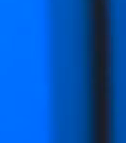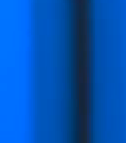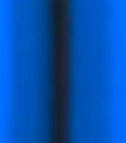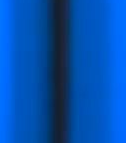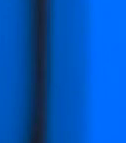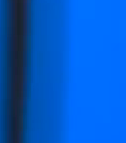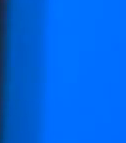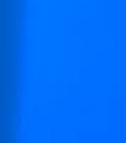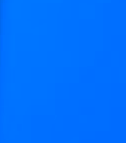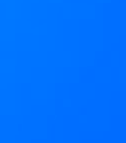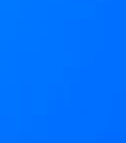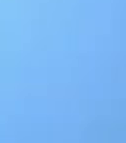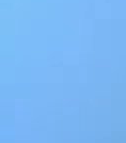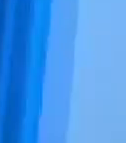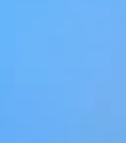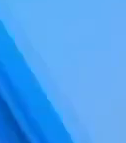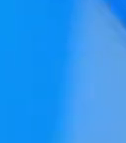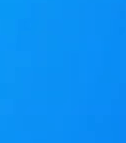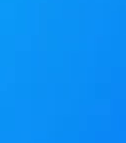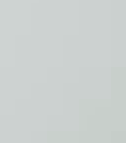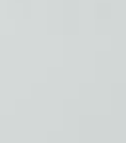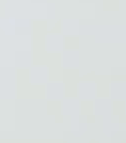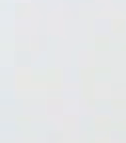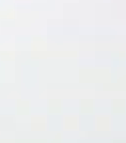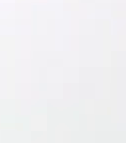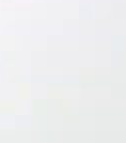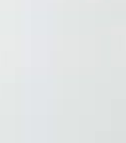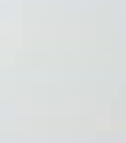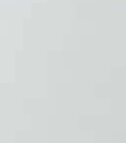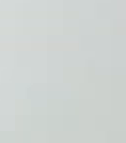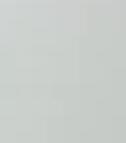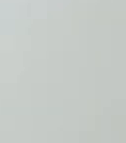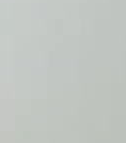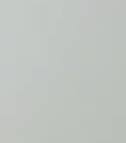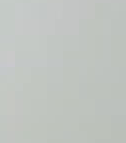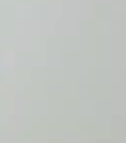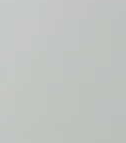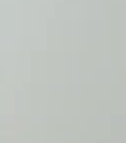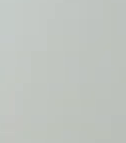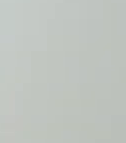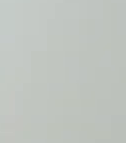ZNS Total Sports is brought to you by 4th Terrace Diagnostic Center.